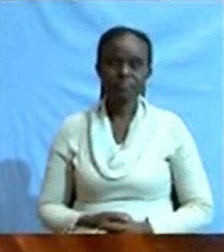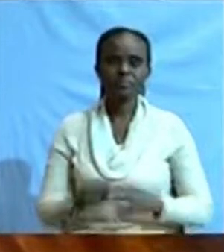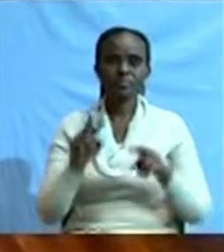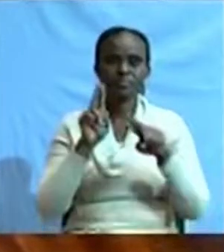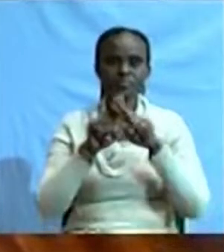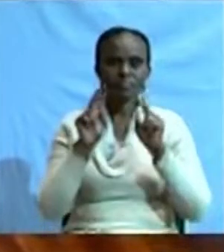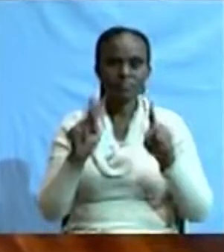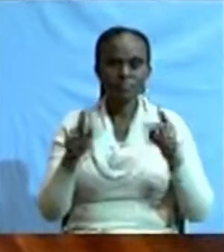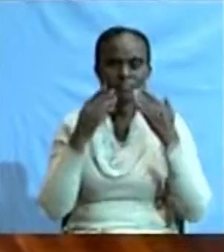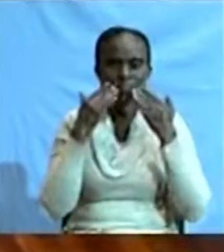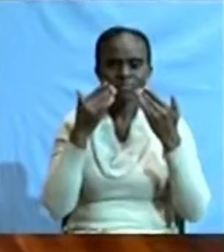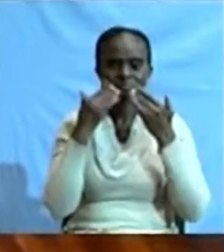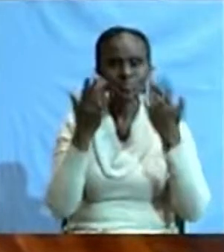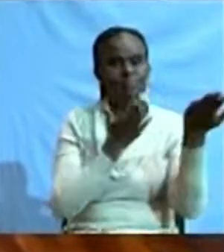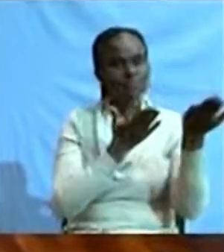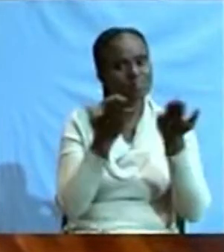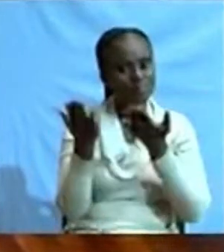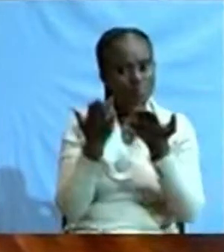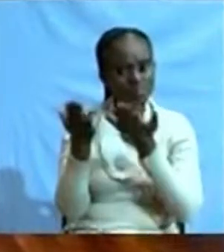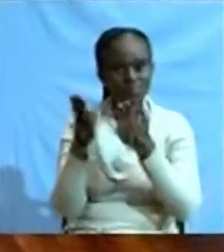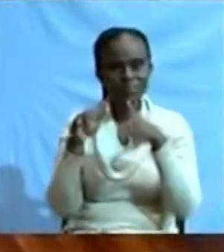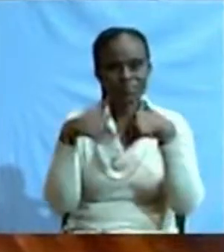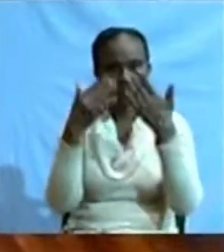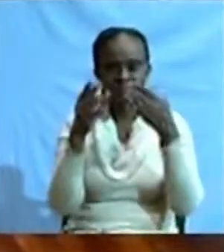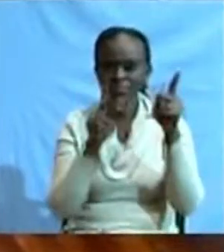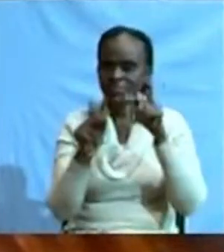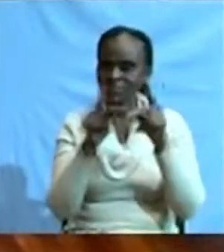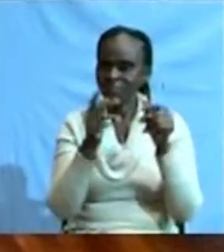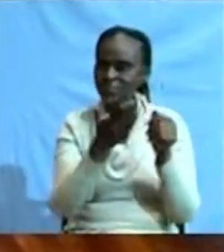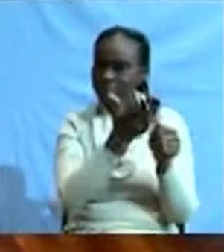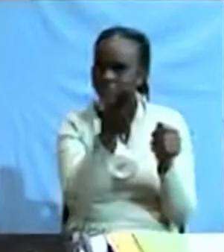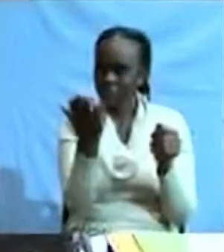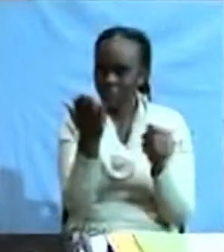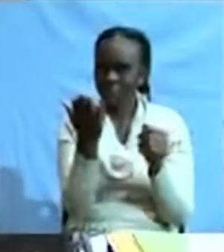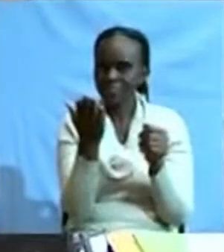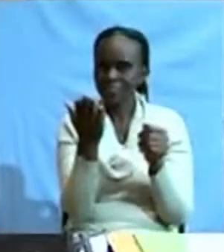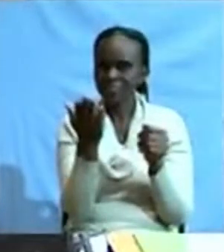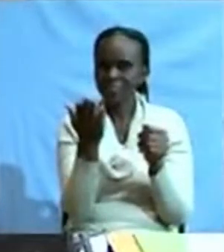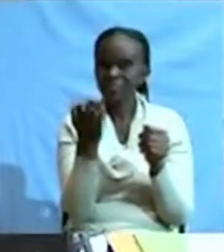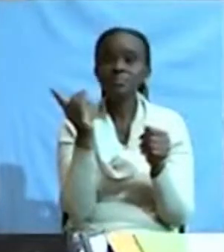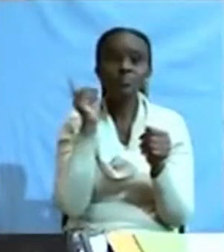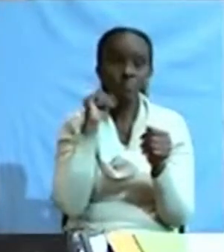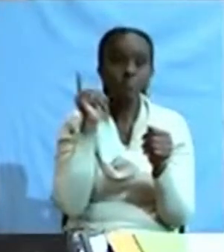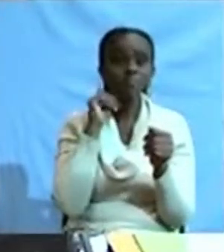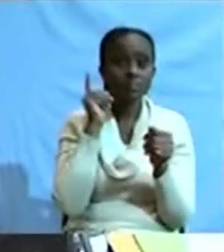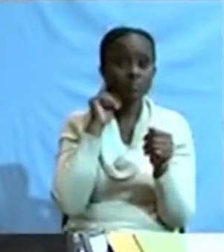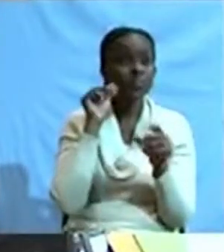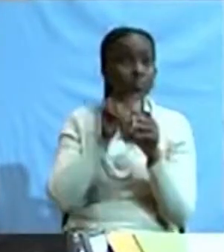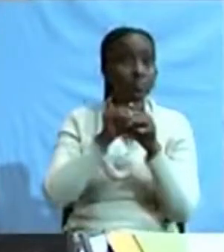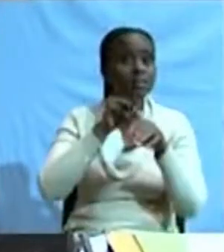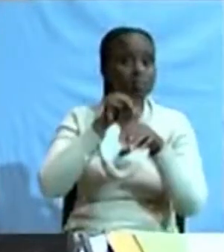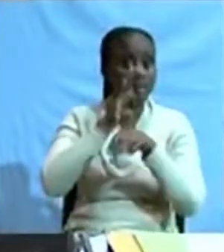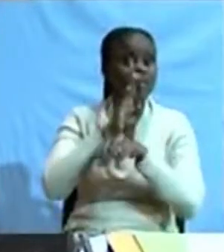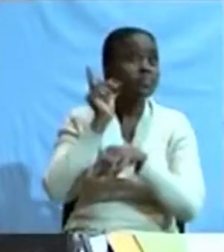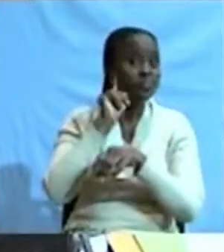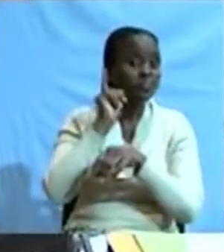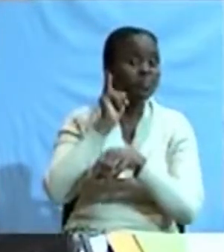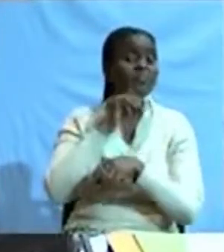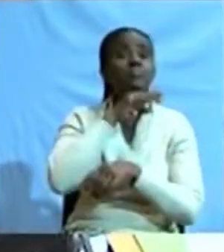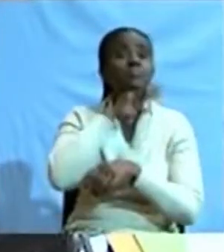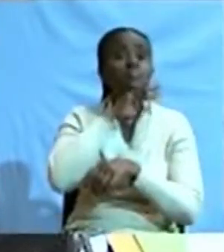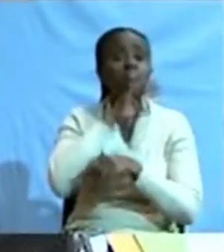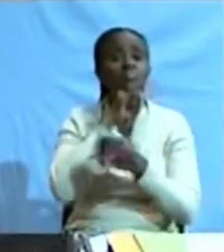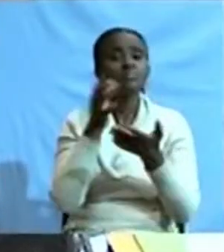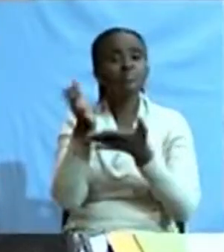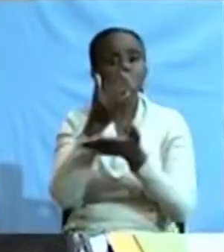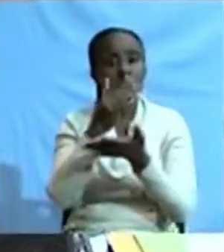Chair. The services that we are providing to the public. Remember, they are include, hearing in Mbala. Thank you. yes, garbage collection,